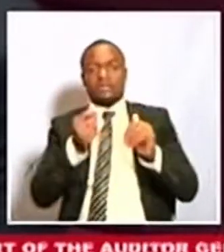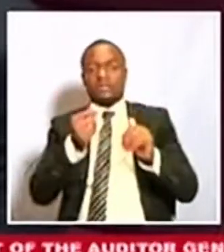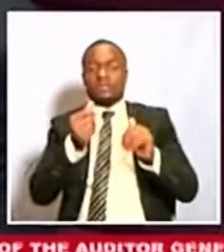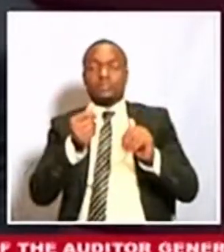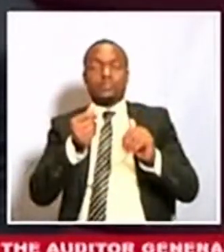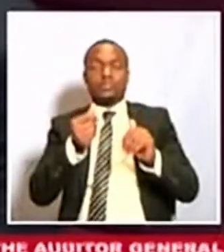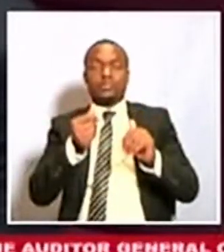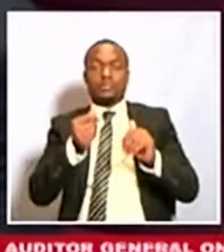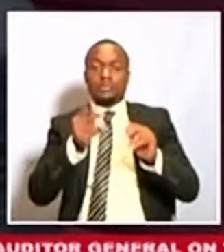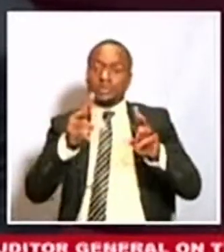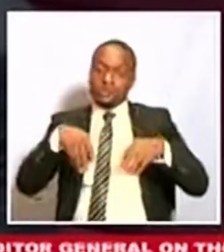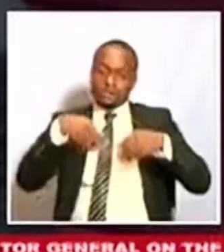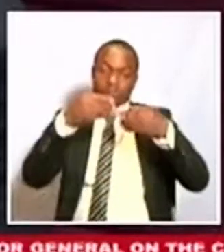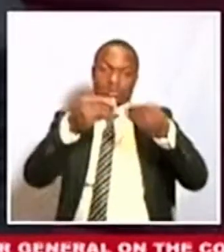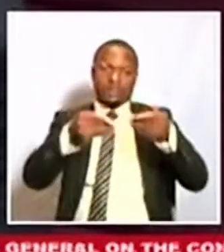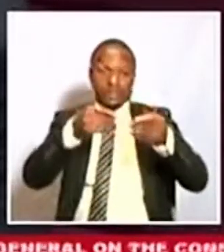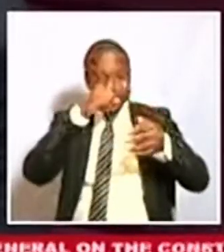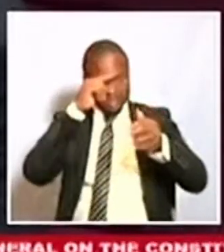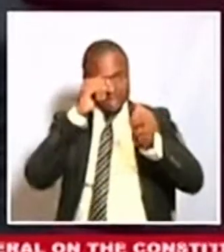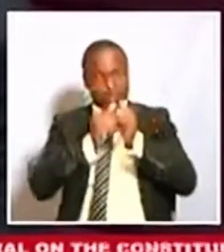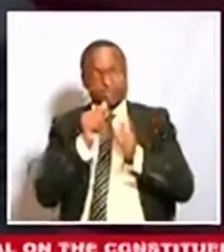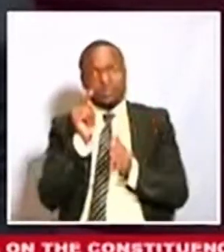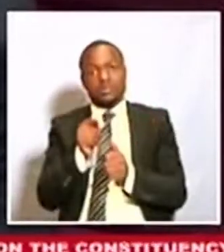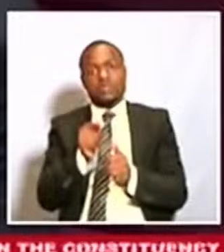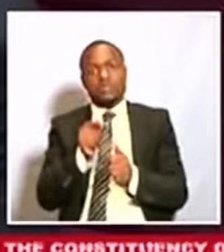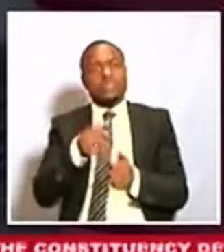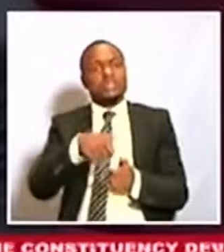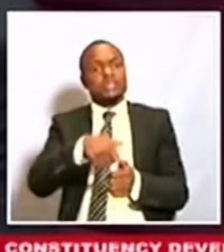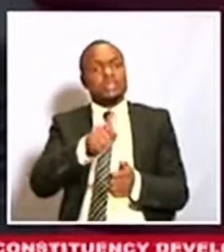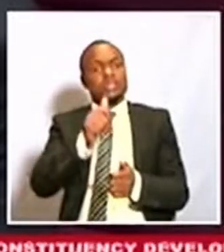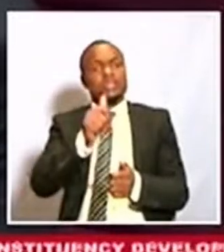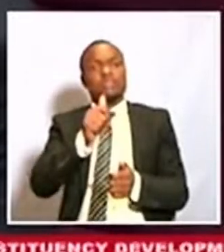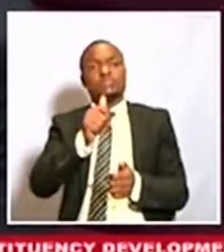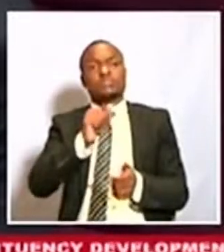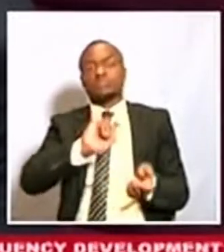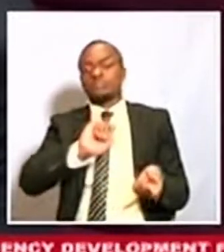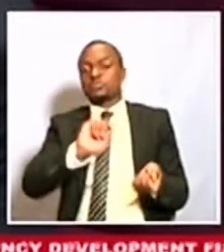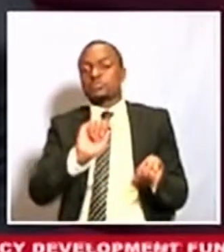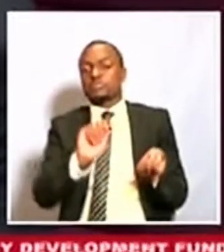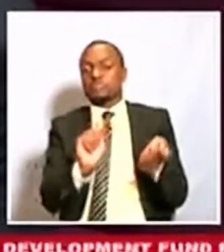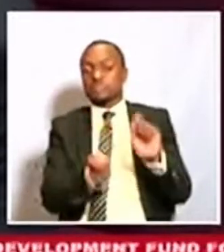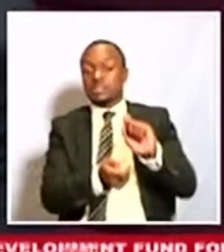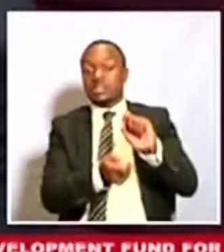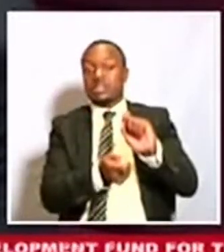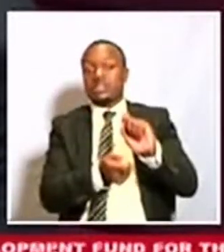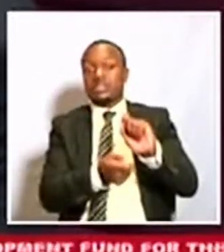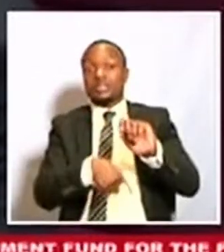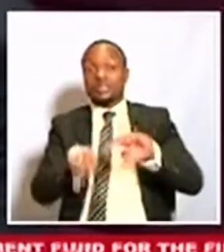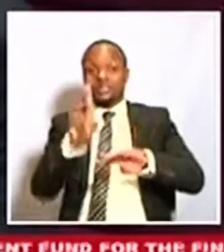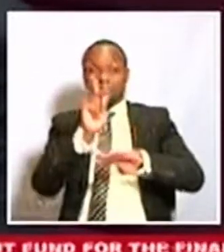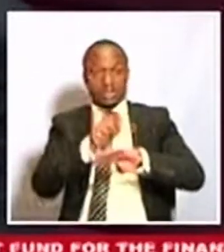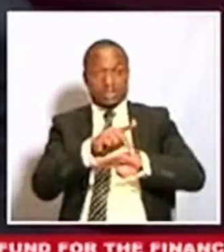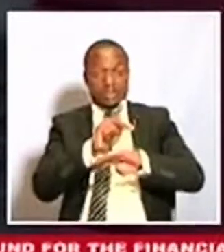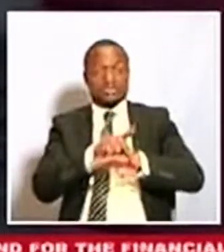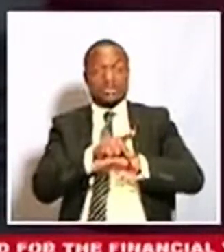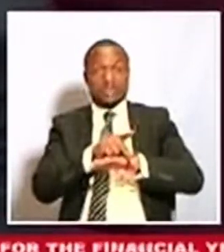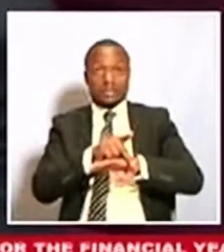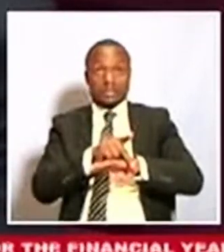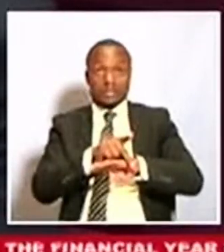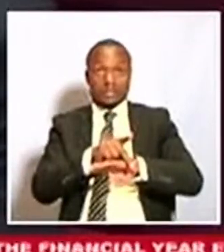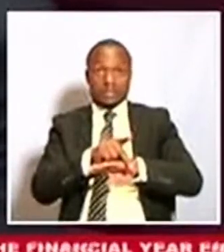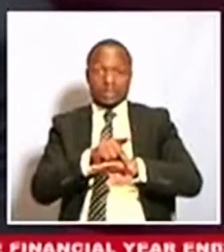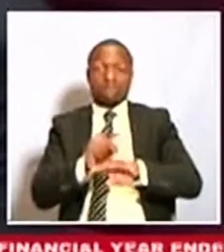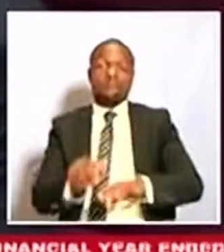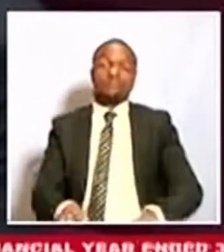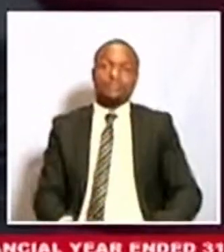eventually approved. And because of that, they ended up changing the particular projects. Yes, but the question from the honorable member is,